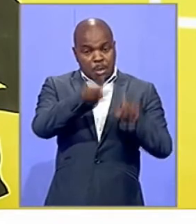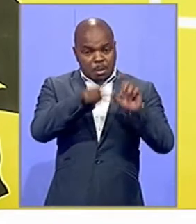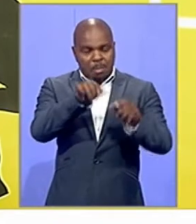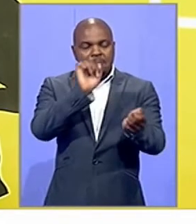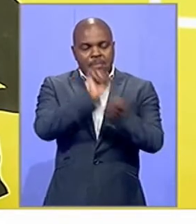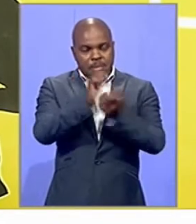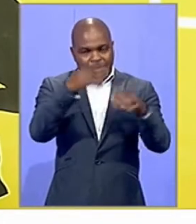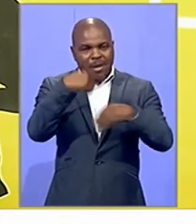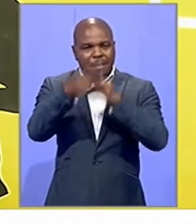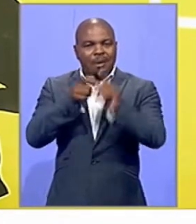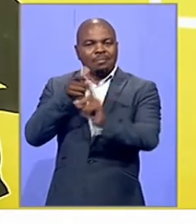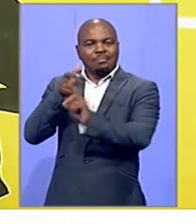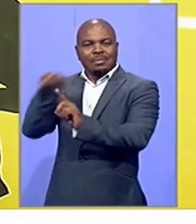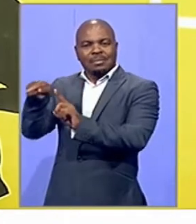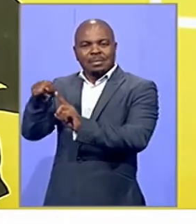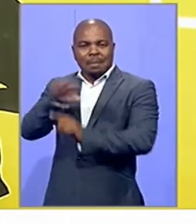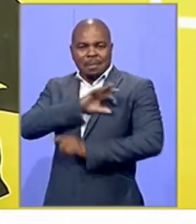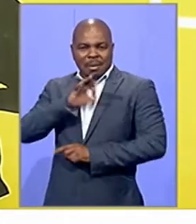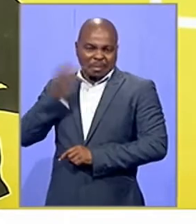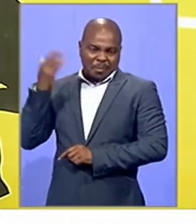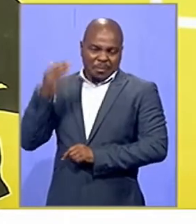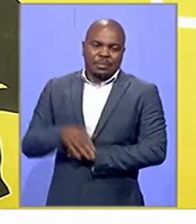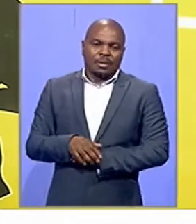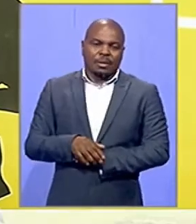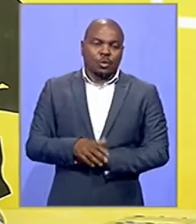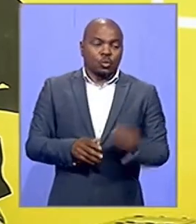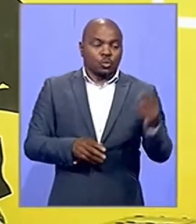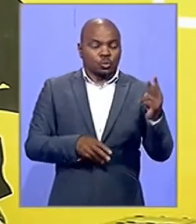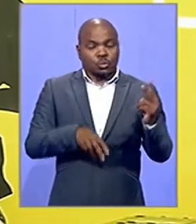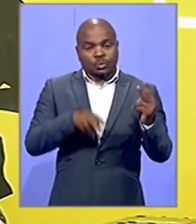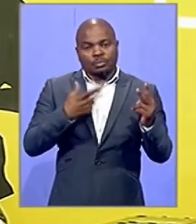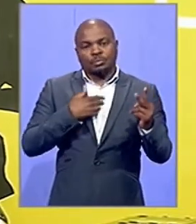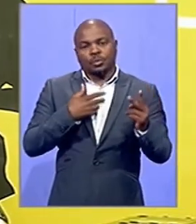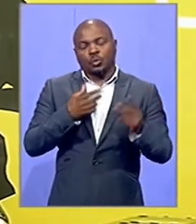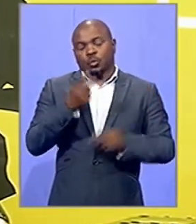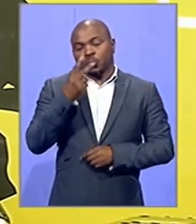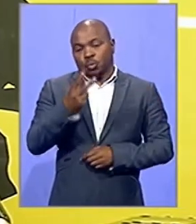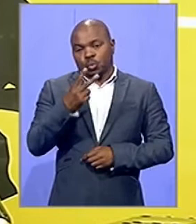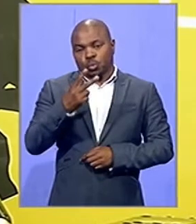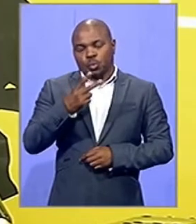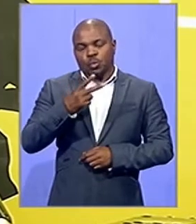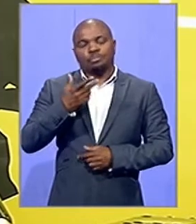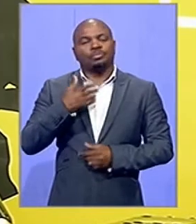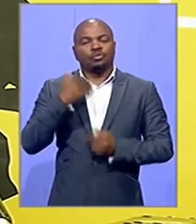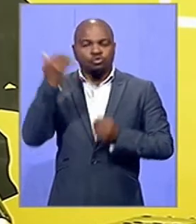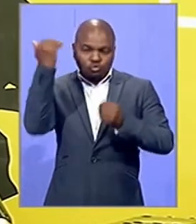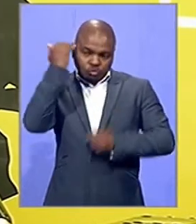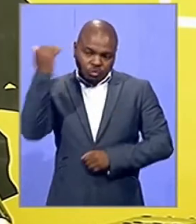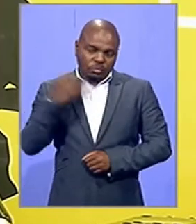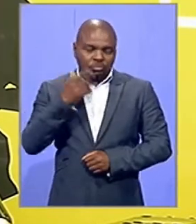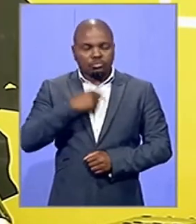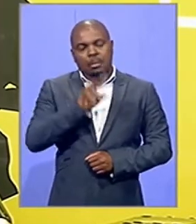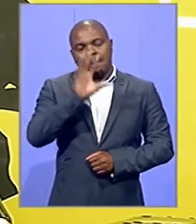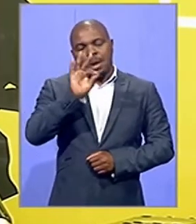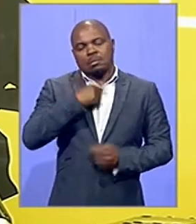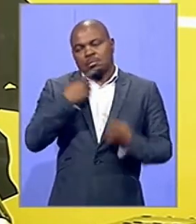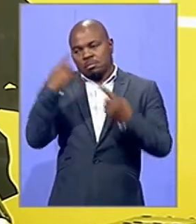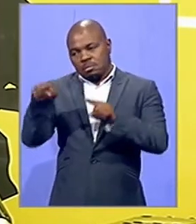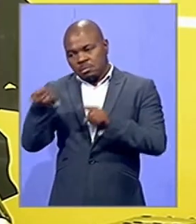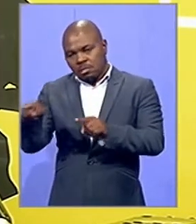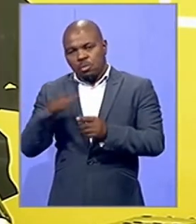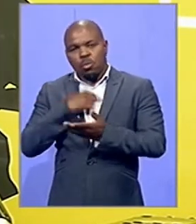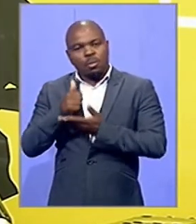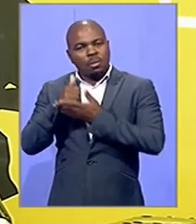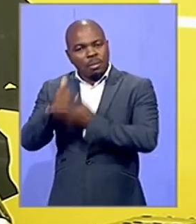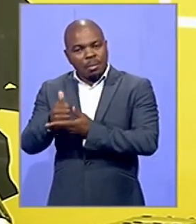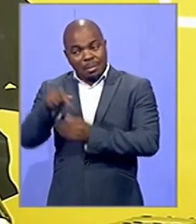matter. The same 2 advocates were dispatched on Monday to stand in for the prosecutor